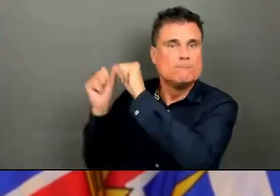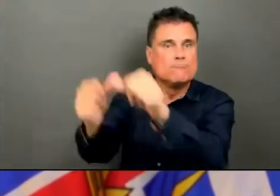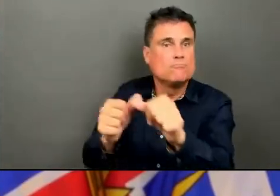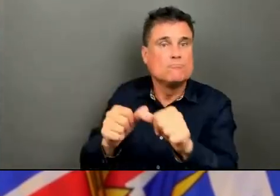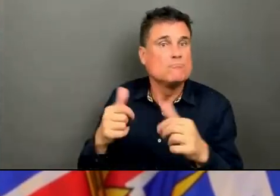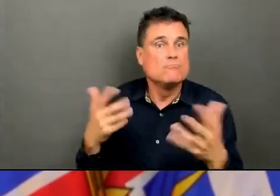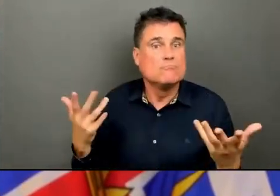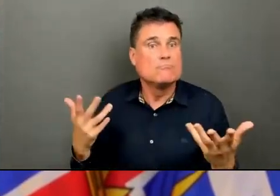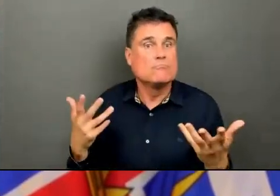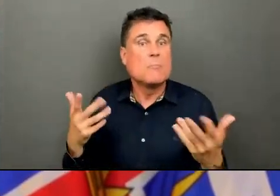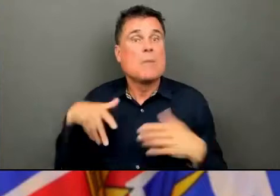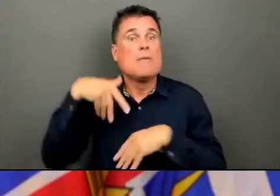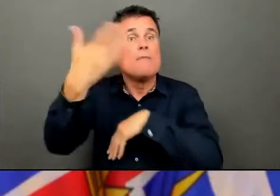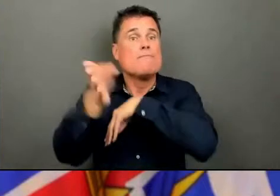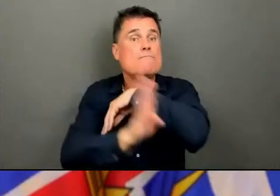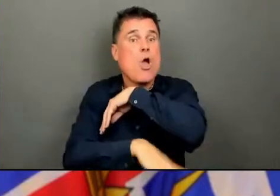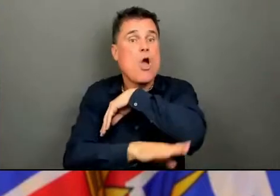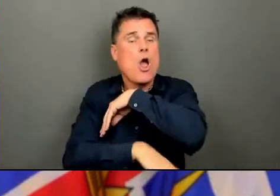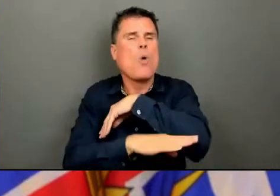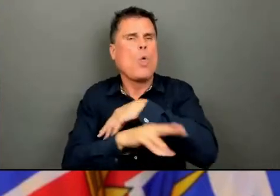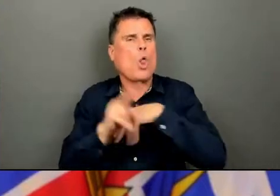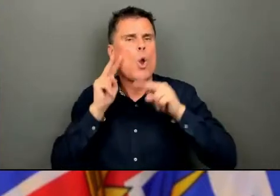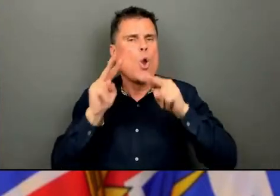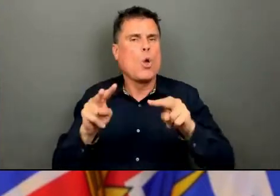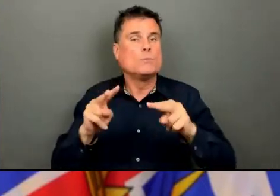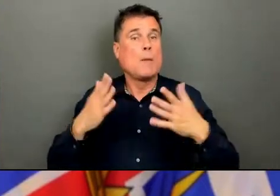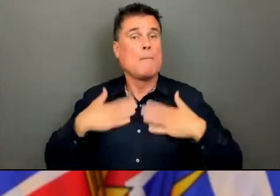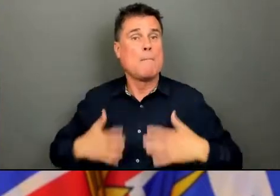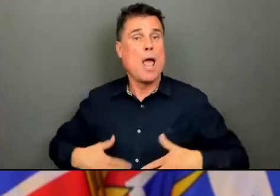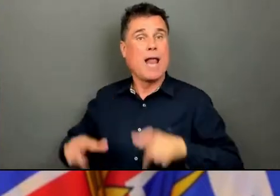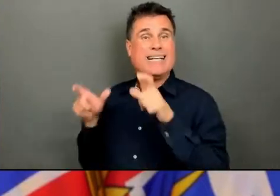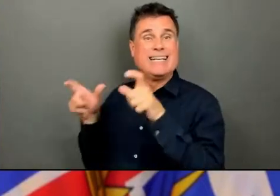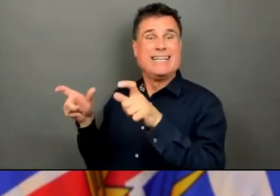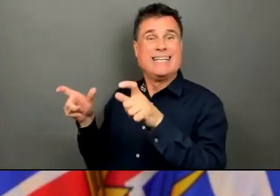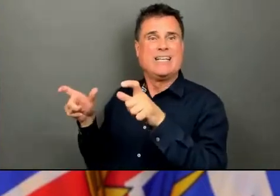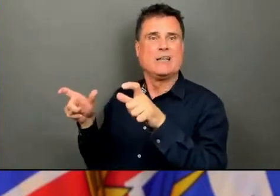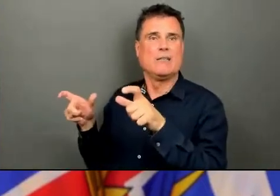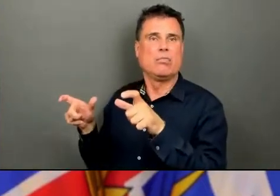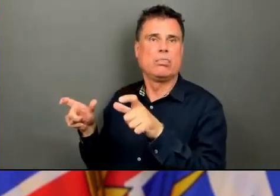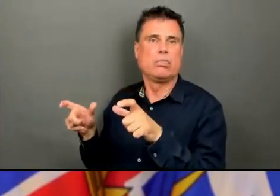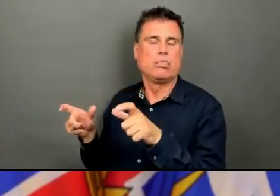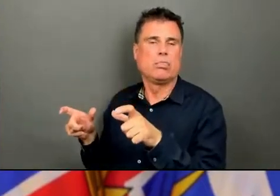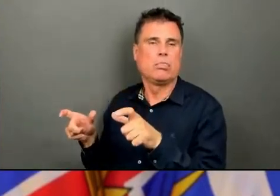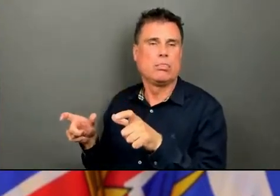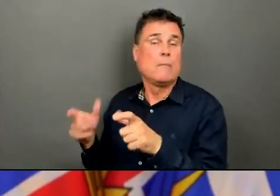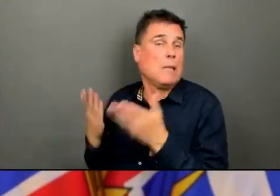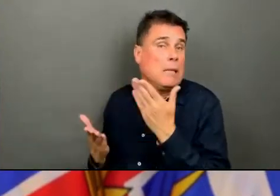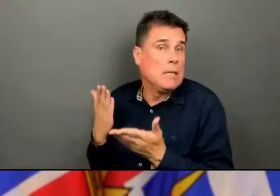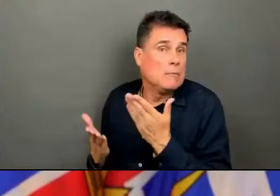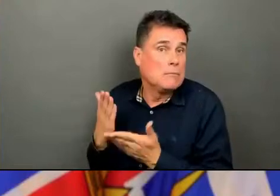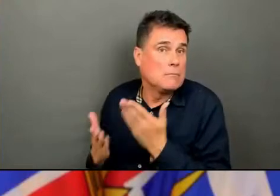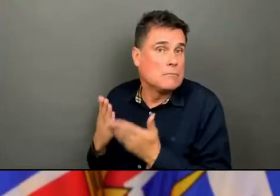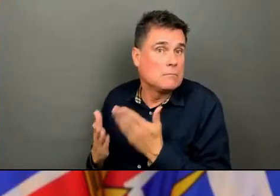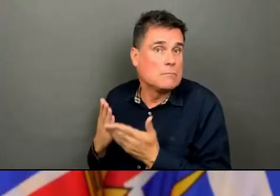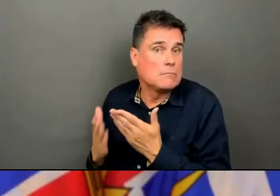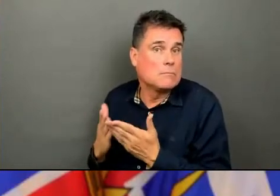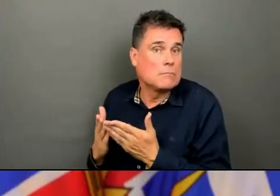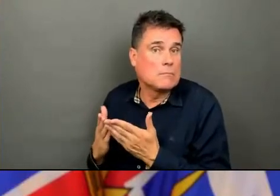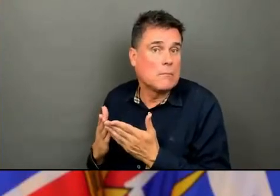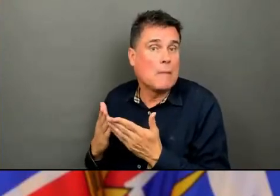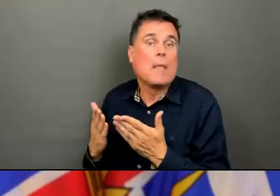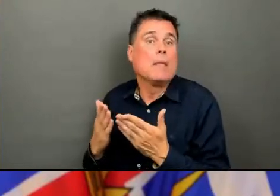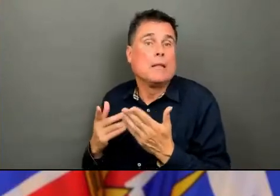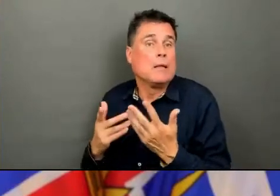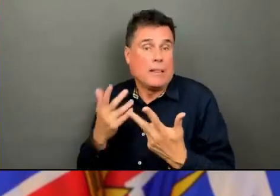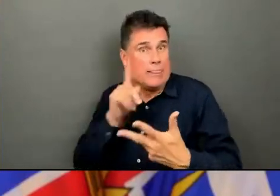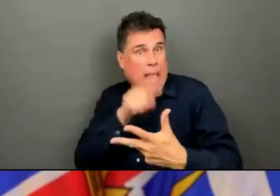immunity decreases with one or the other combinations of vaccines. And it may decrease with all of them. There's studies going on